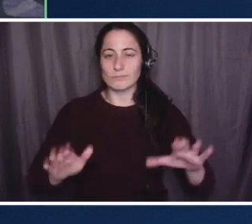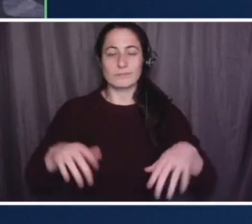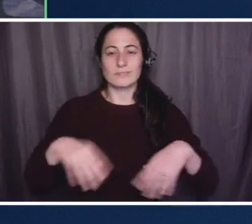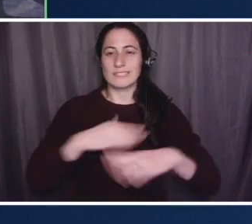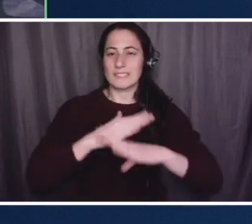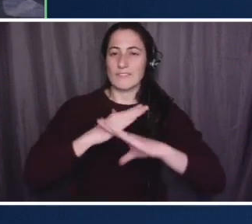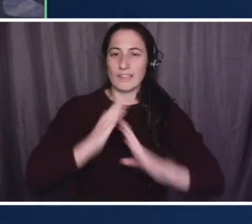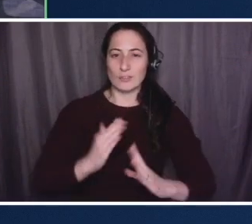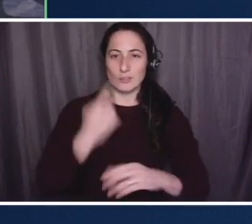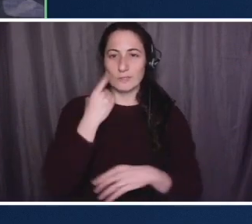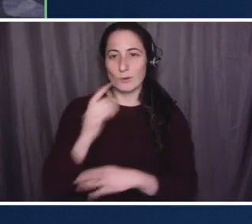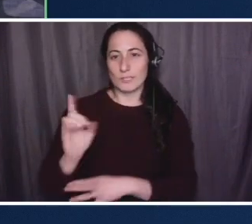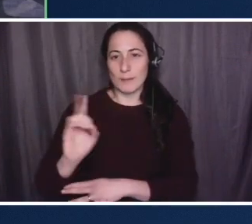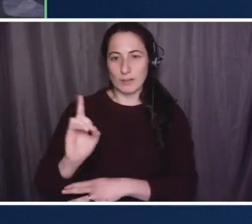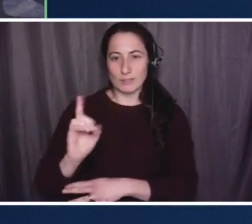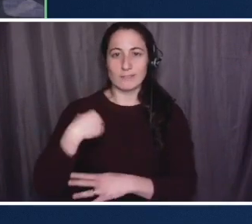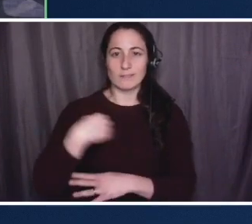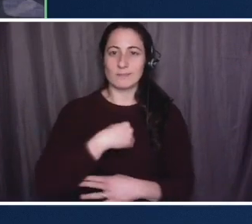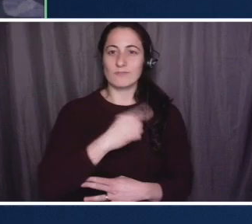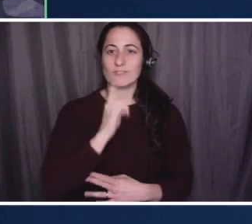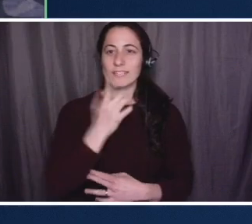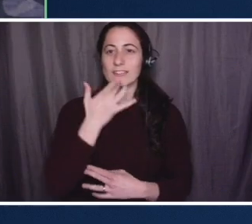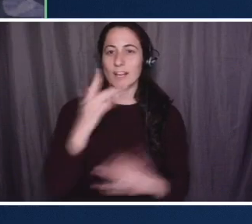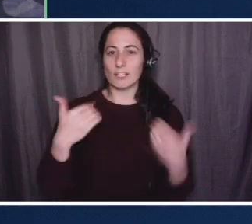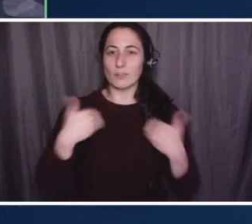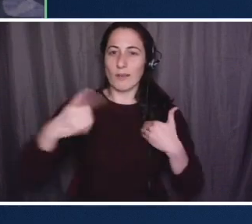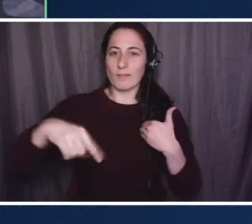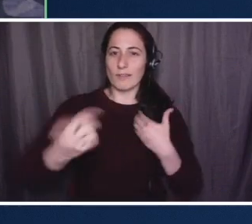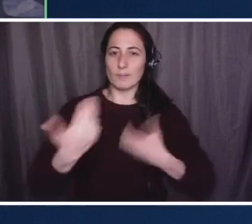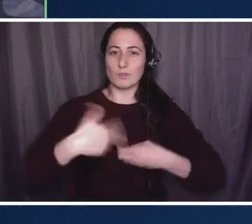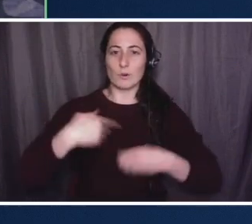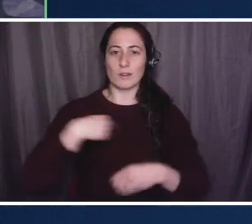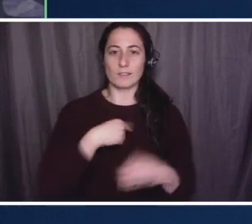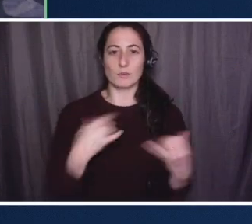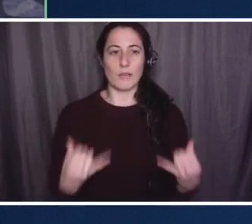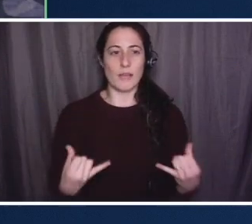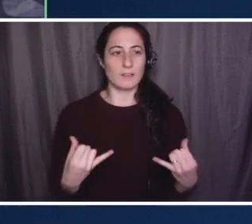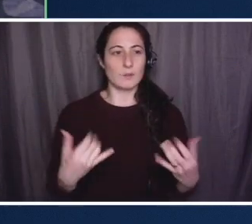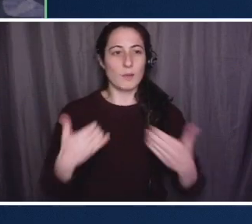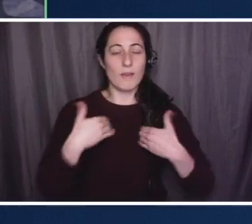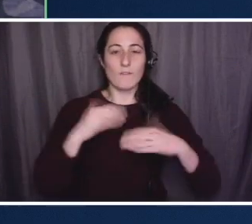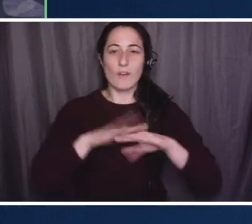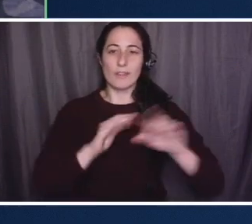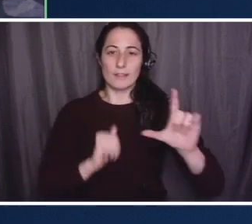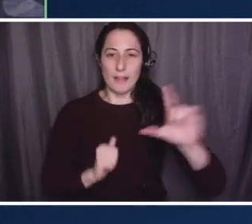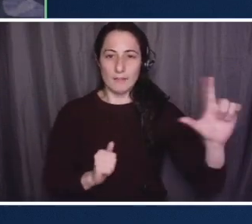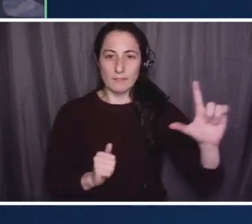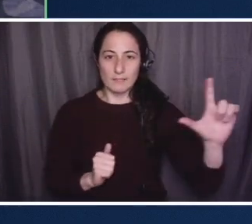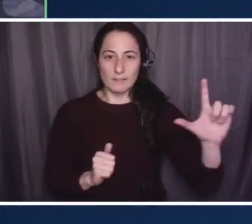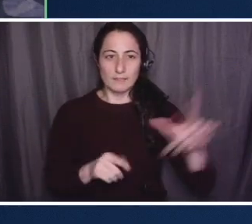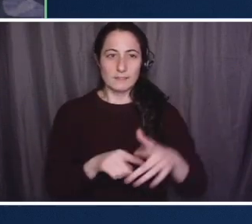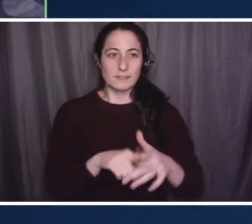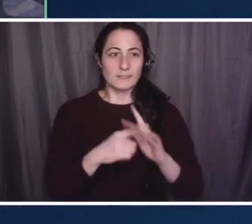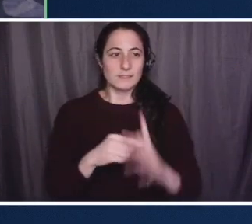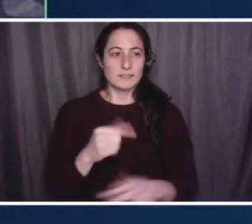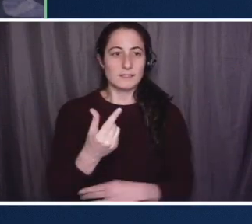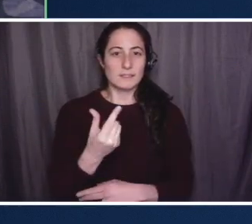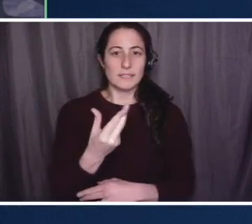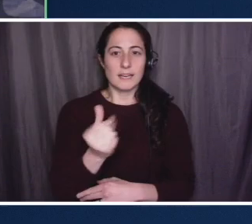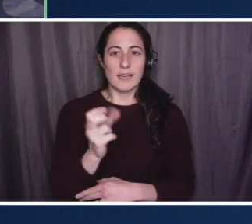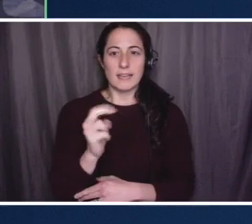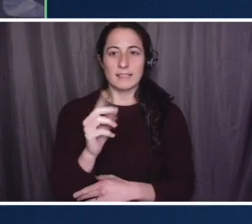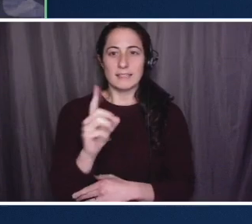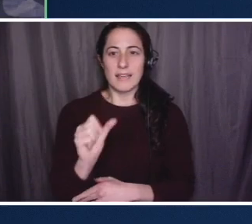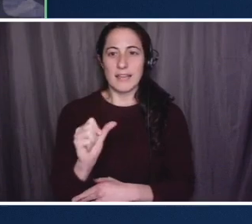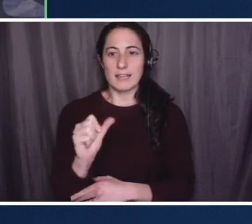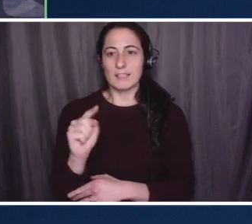to have them here with us today. So we have all the way to my left, Gehinde Togun, who is the Managing Director